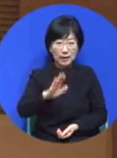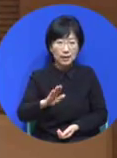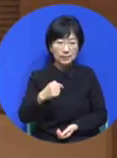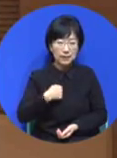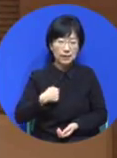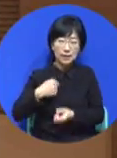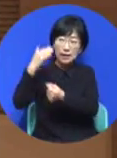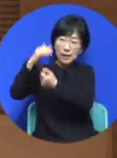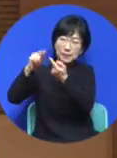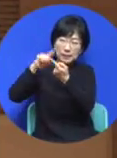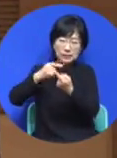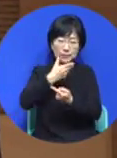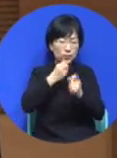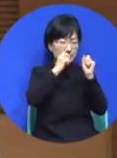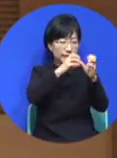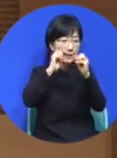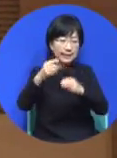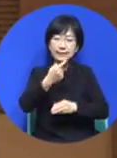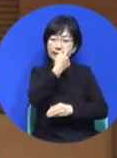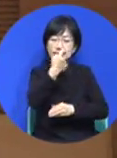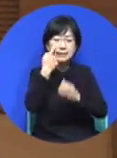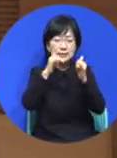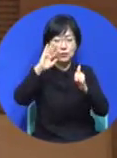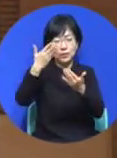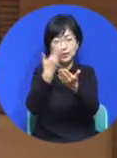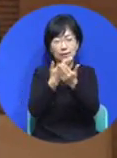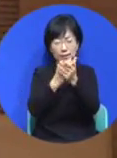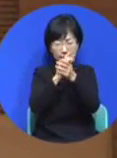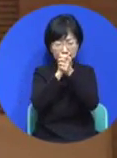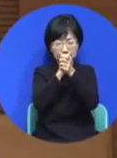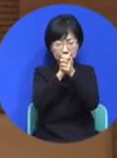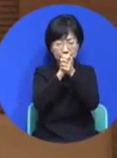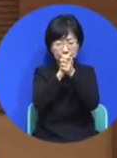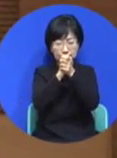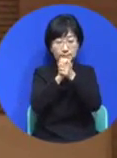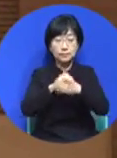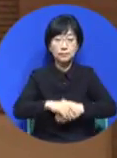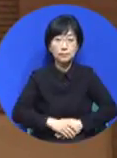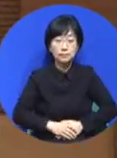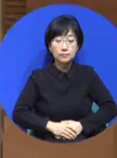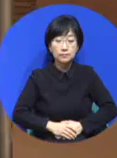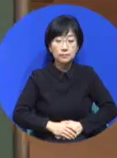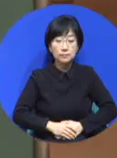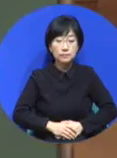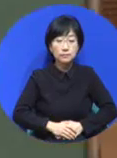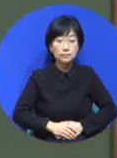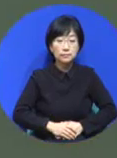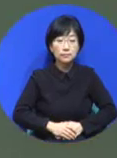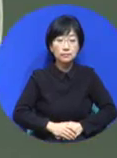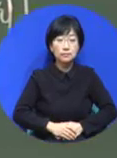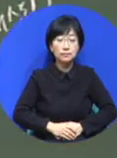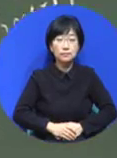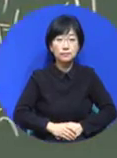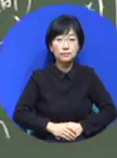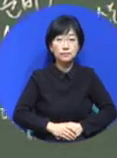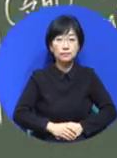But let me stand as a witness of God. And then